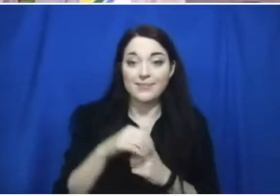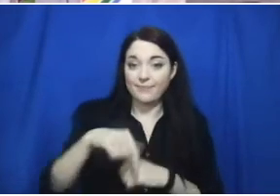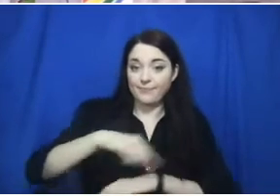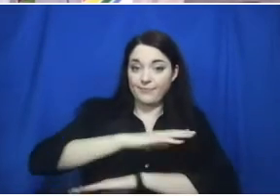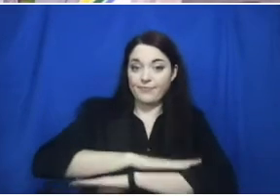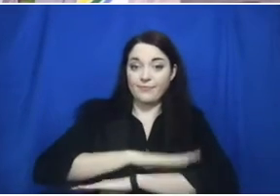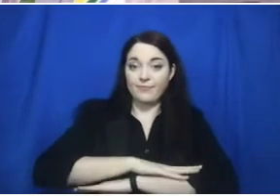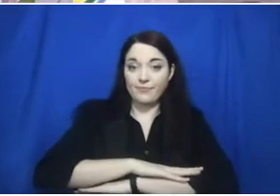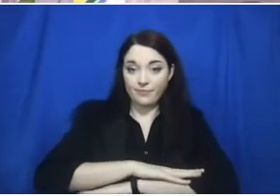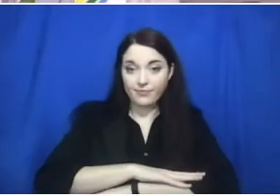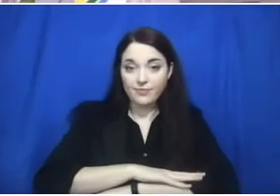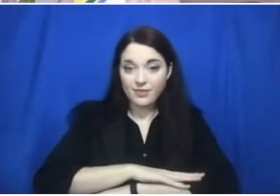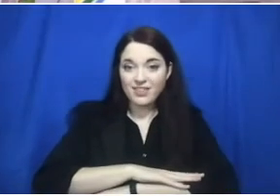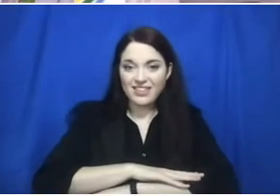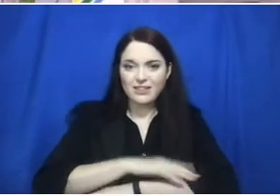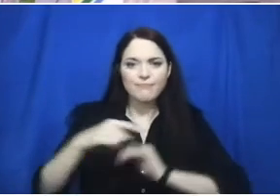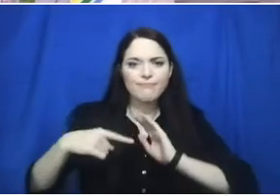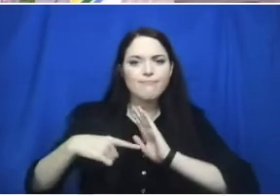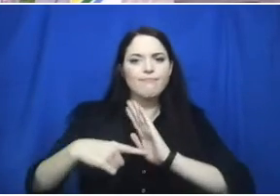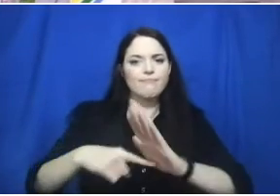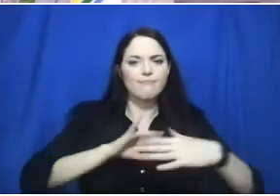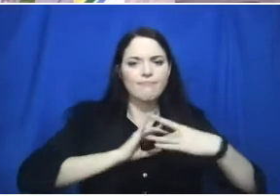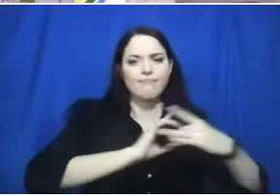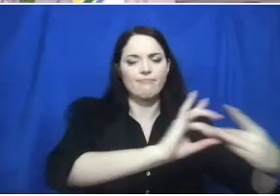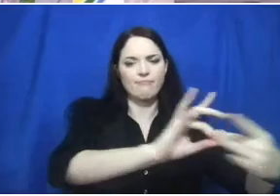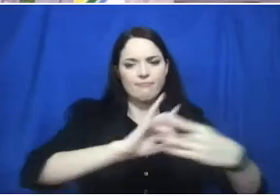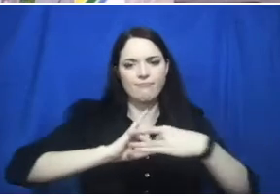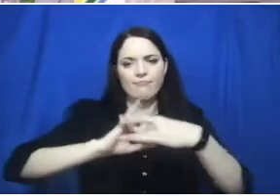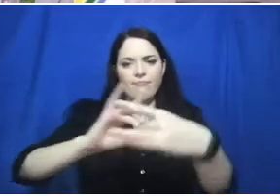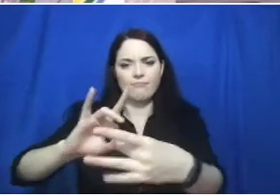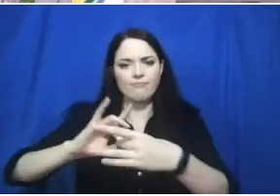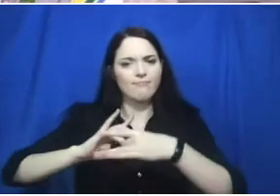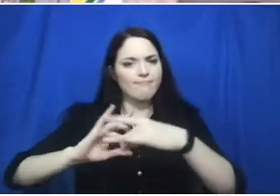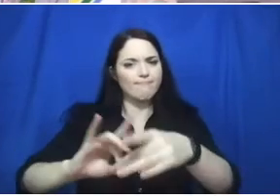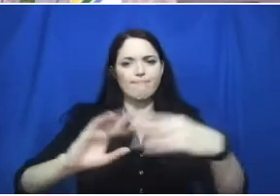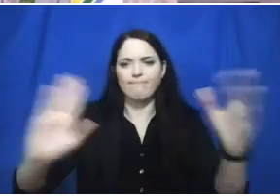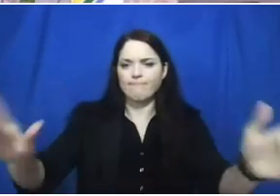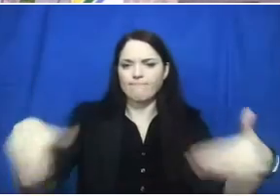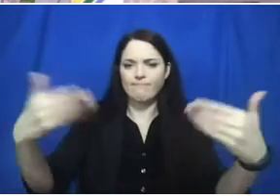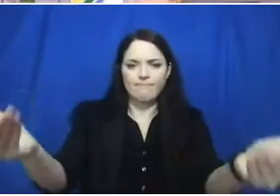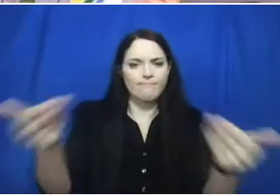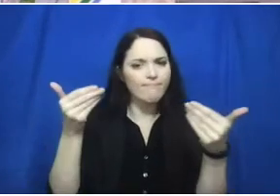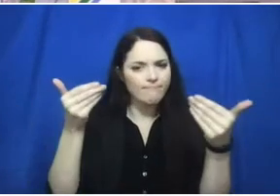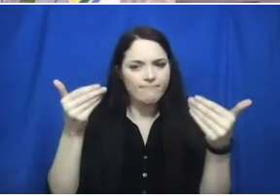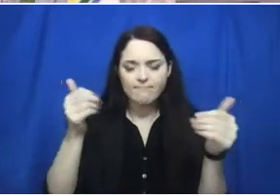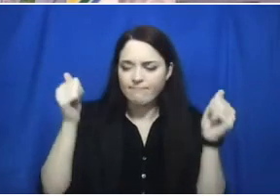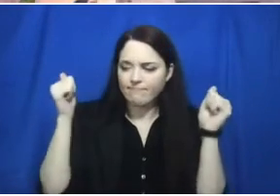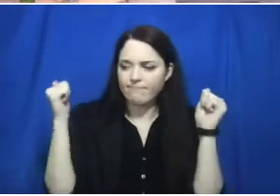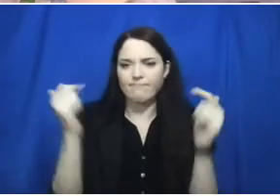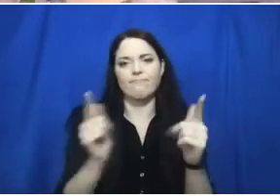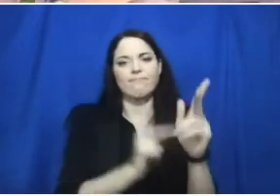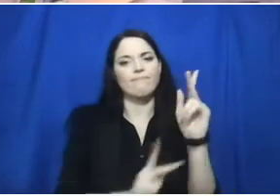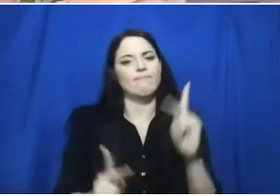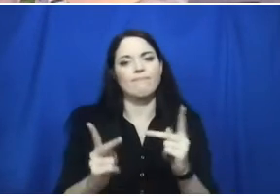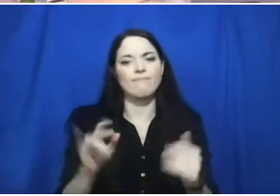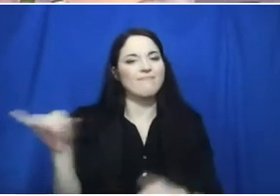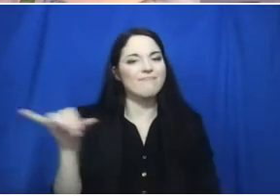the entire world as open as the love and the arms of God.